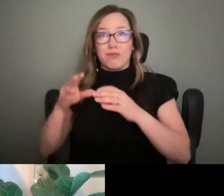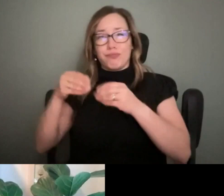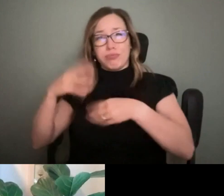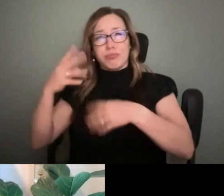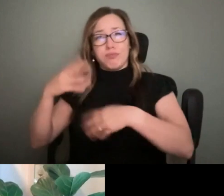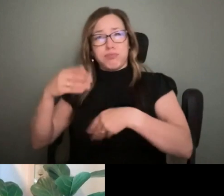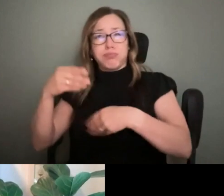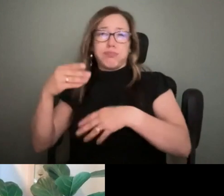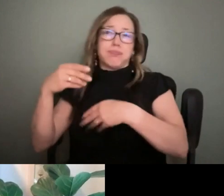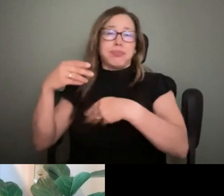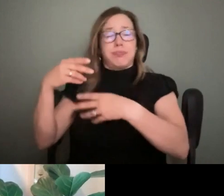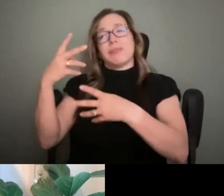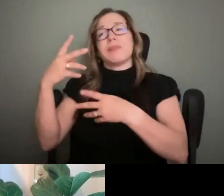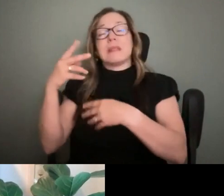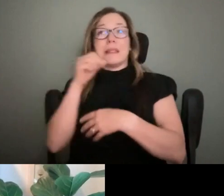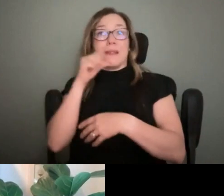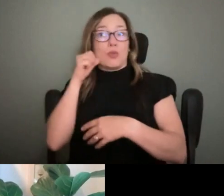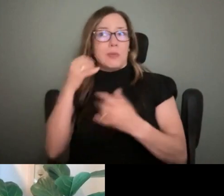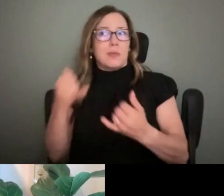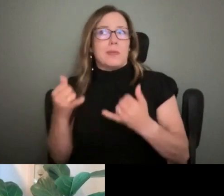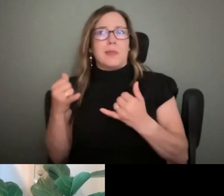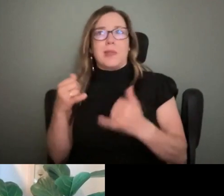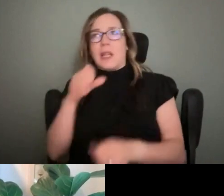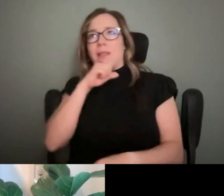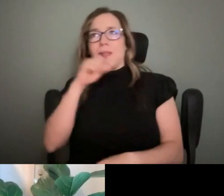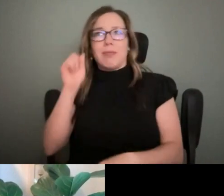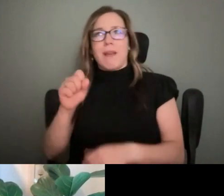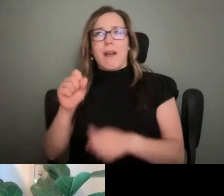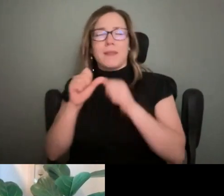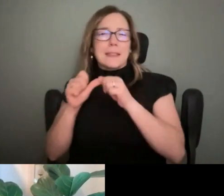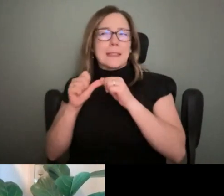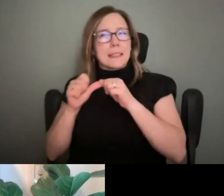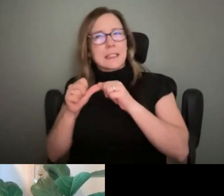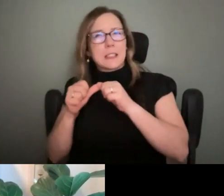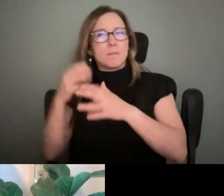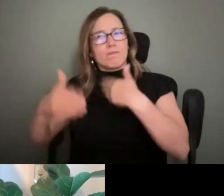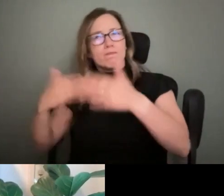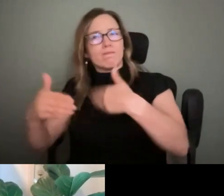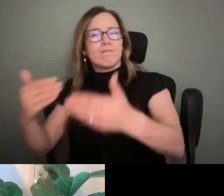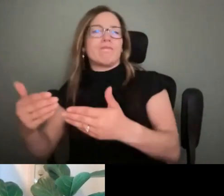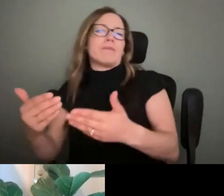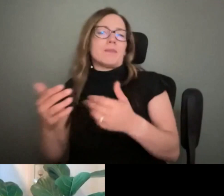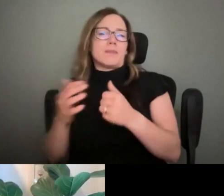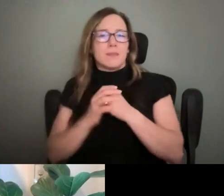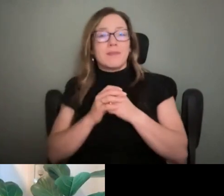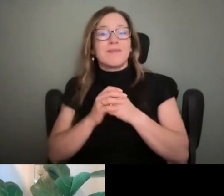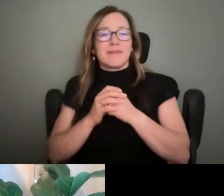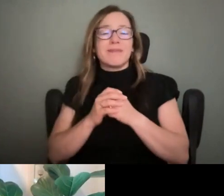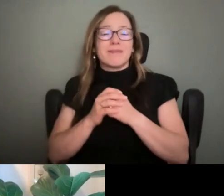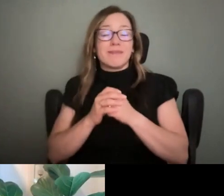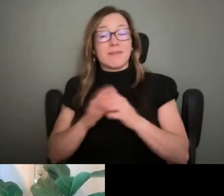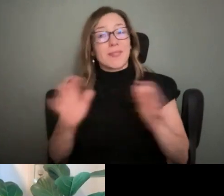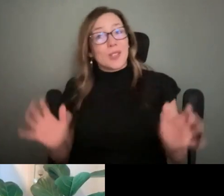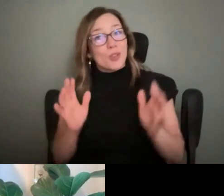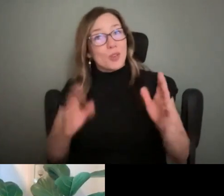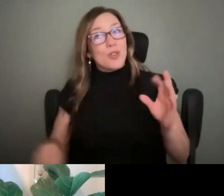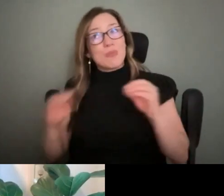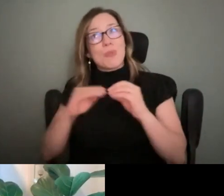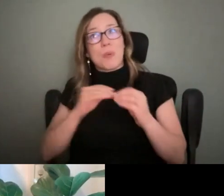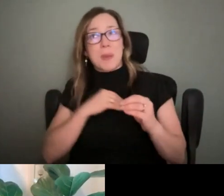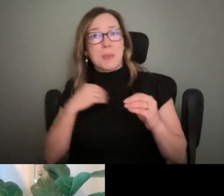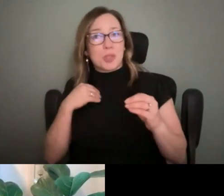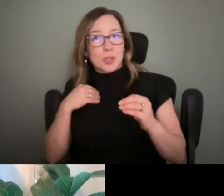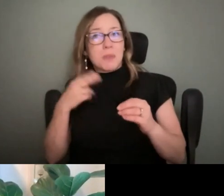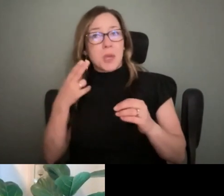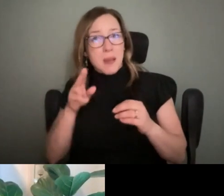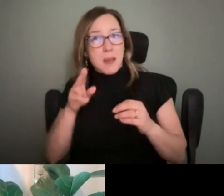course in the virtual summit both yesterday and today, and we'd love to keep that momentum forward and, you know, encourage more membership on the hub